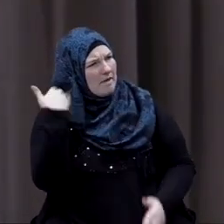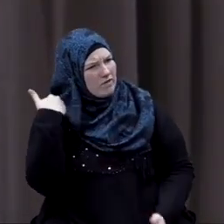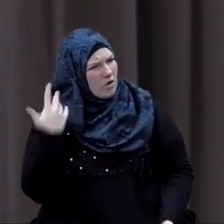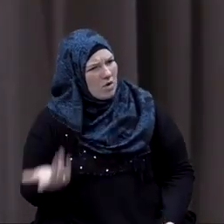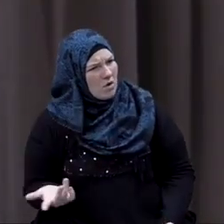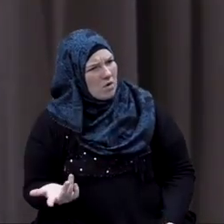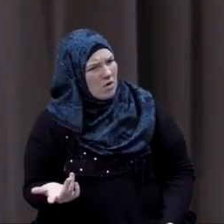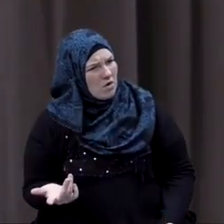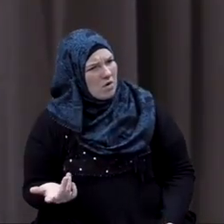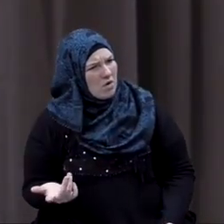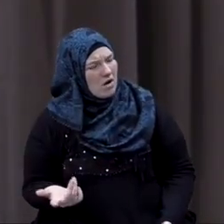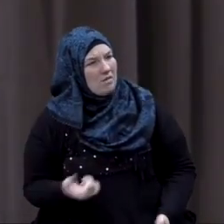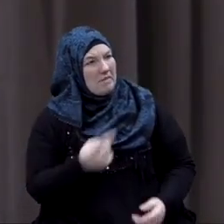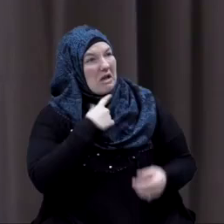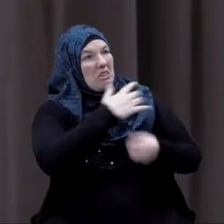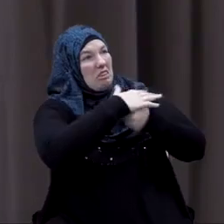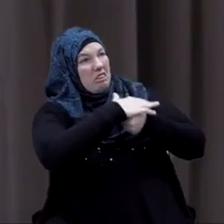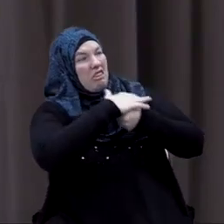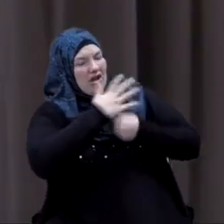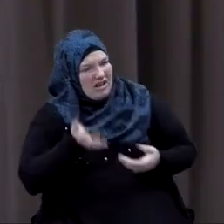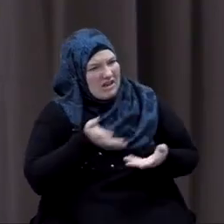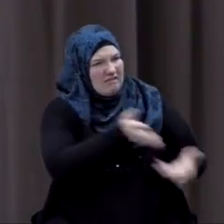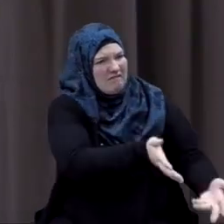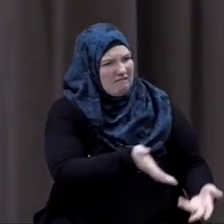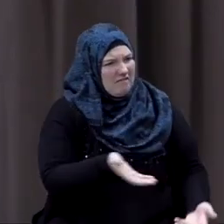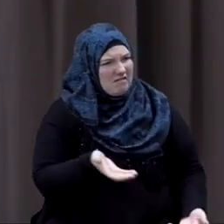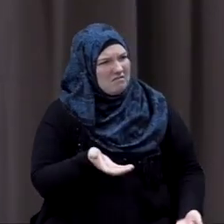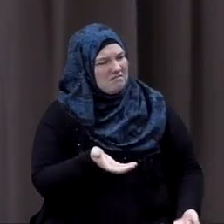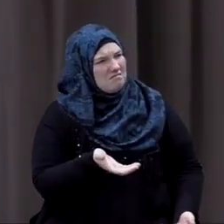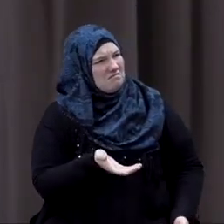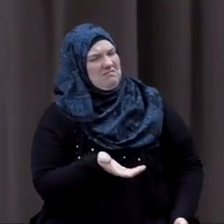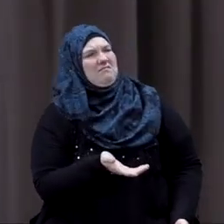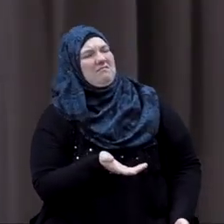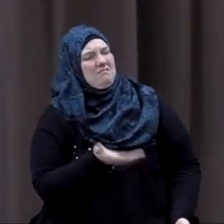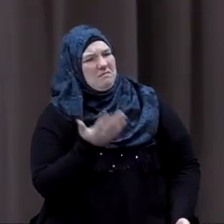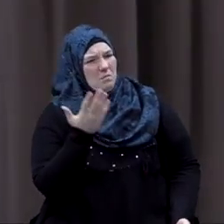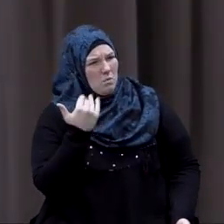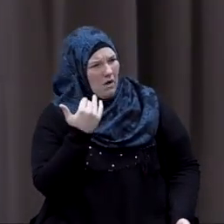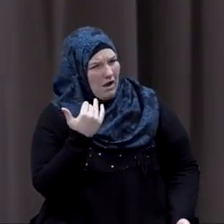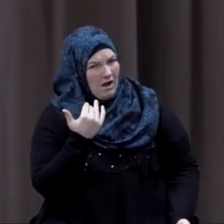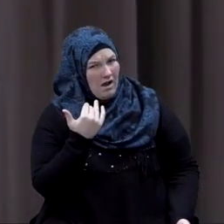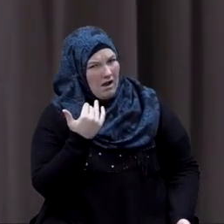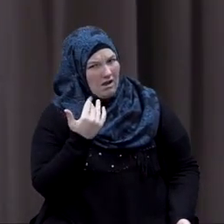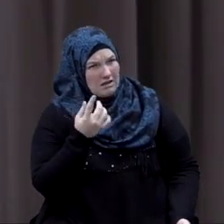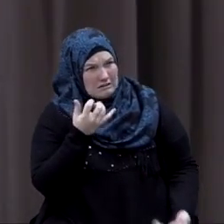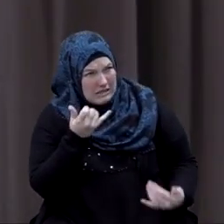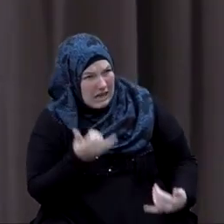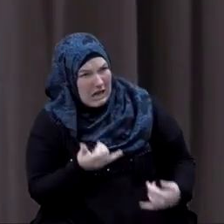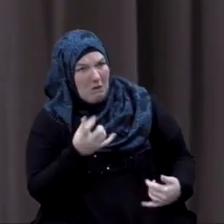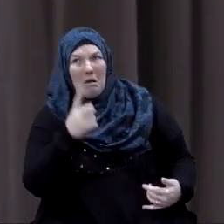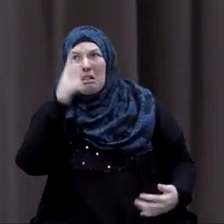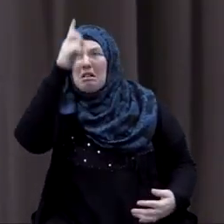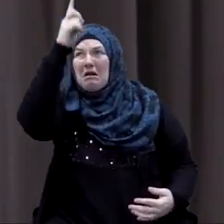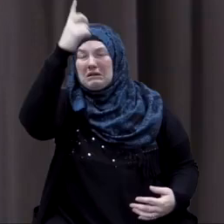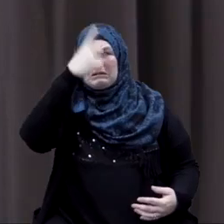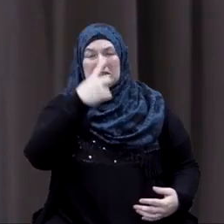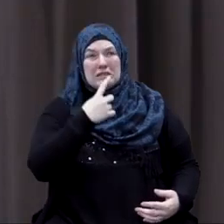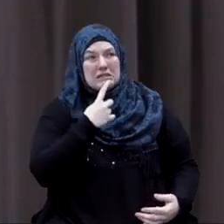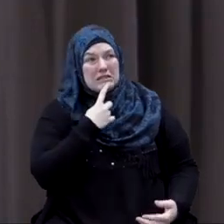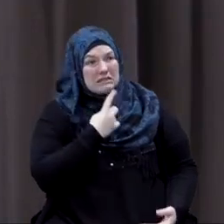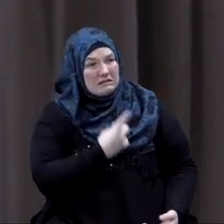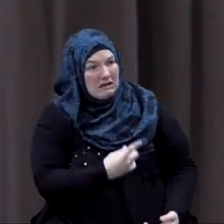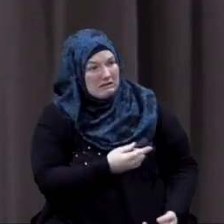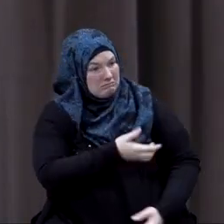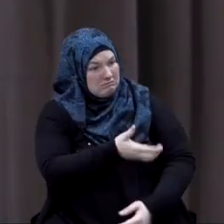We never caved into pressure, even in the days of Jahiliyyah. How come now that Allah subhanahu wa ta'ala